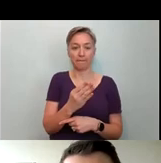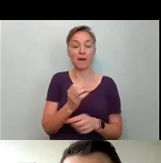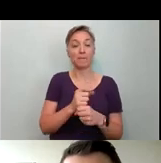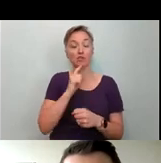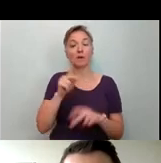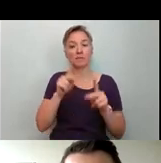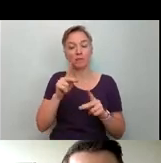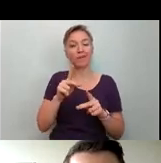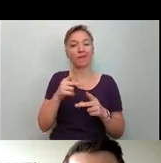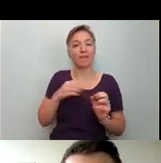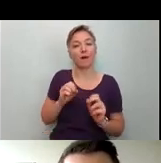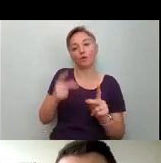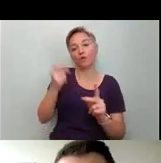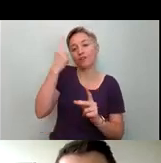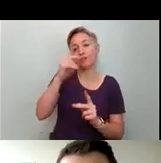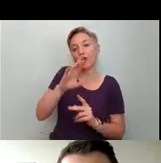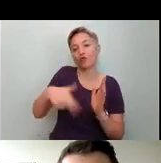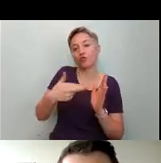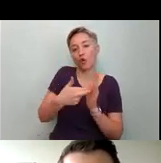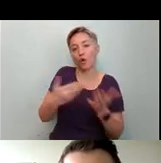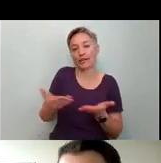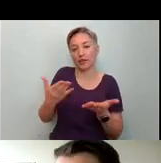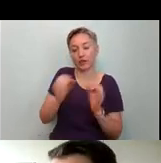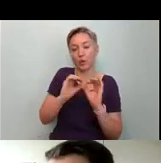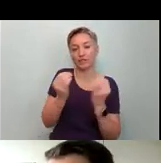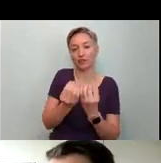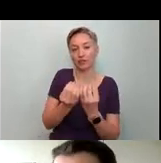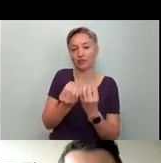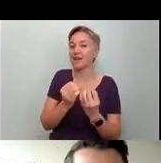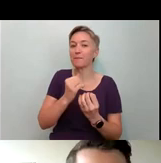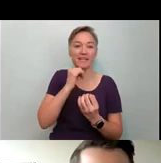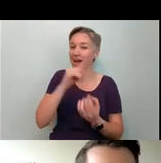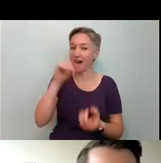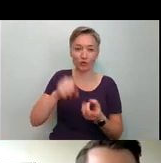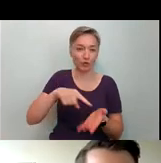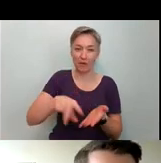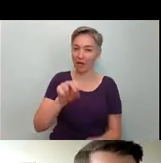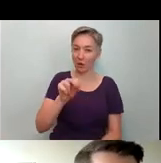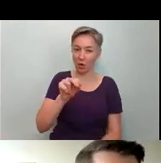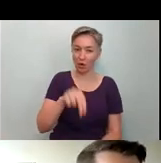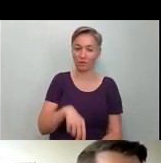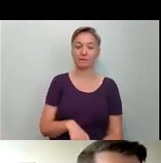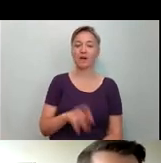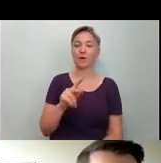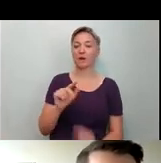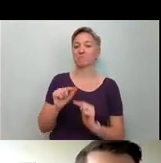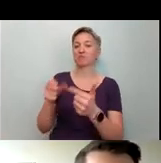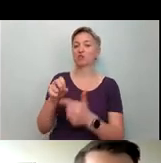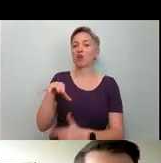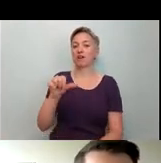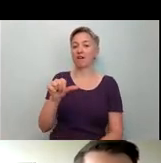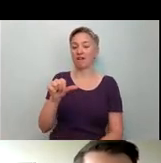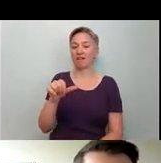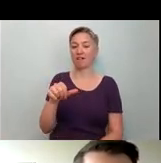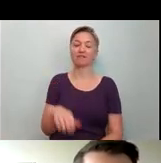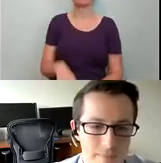their role in the organization. It is not about reducing pay. So just wanted to make those two really important points. I'll turn it back over to Sonia to walk through the remaining